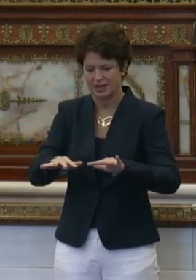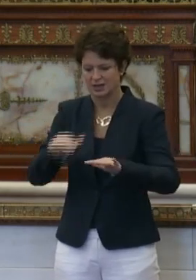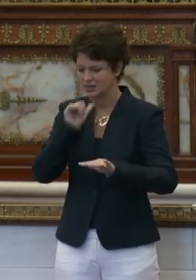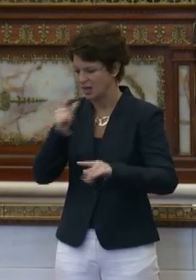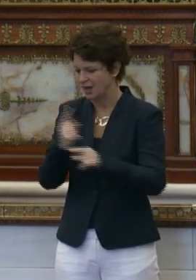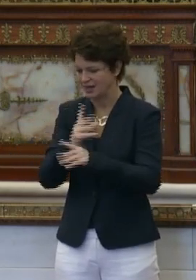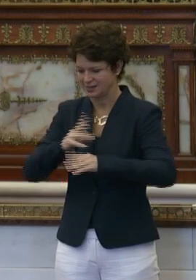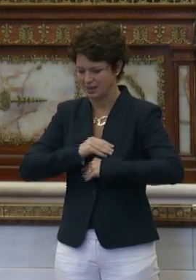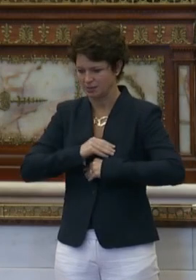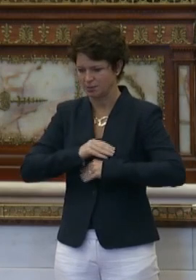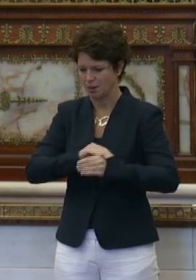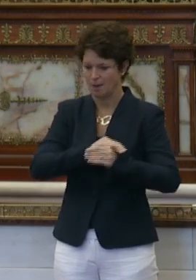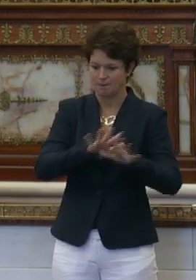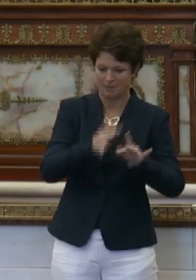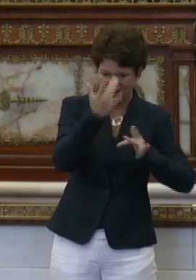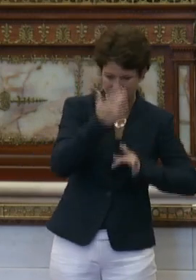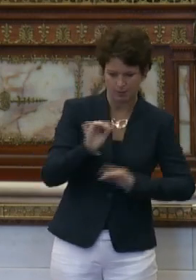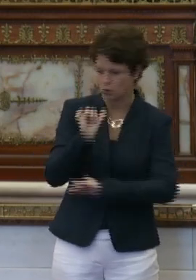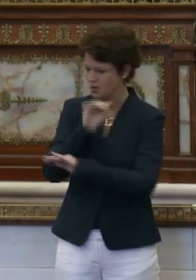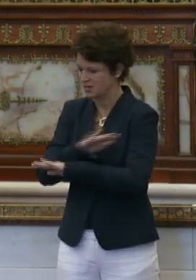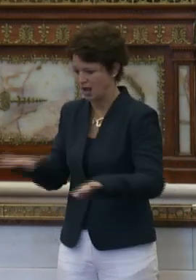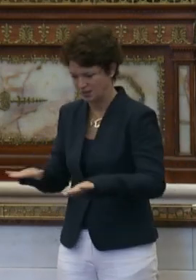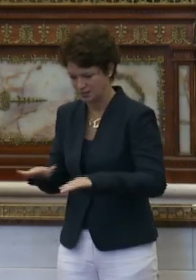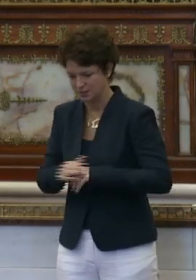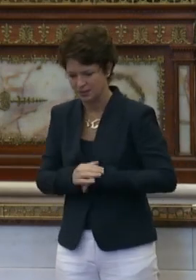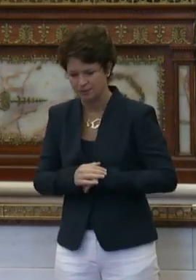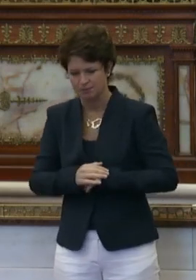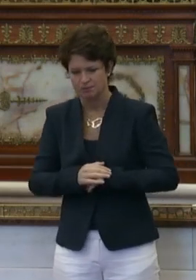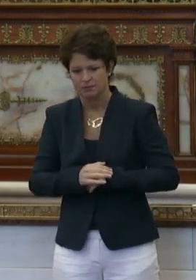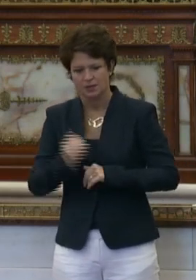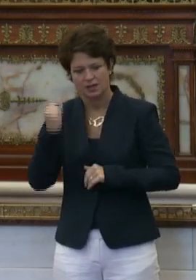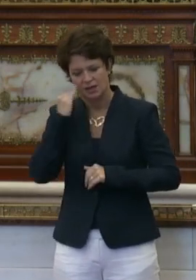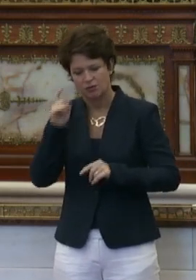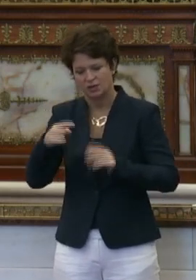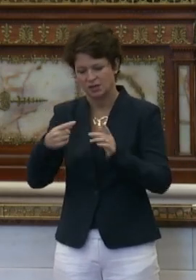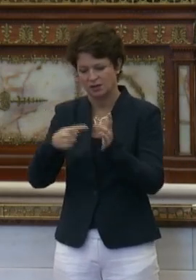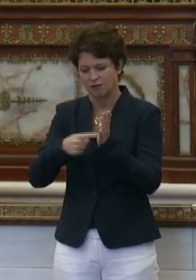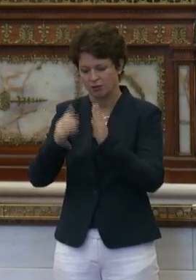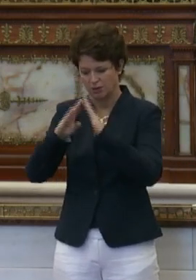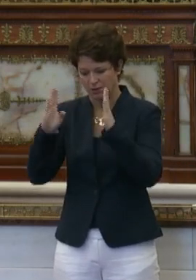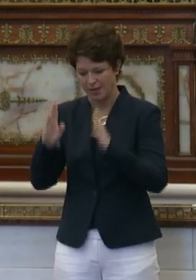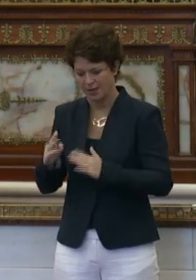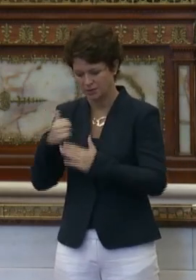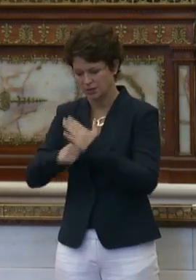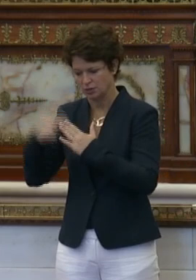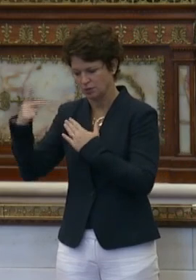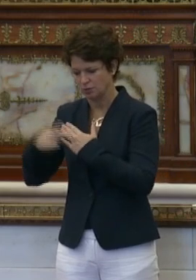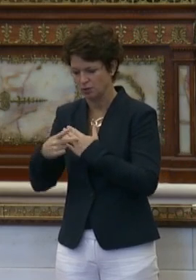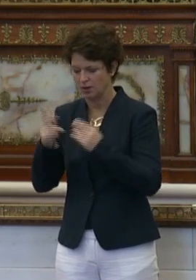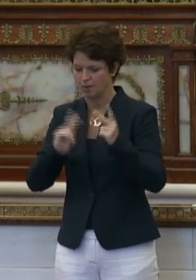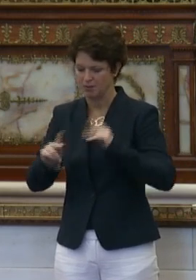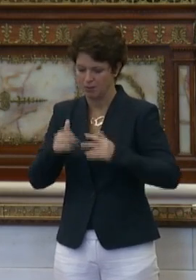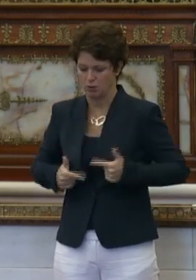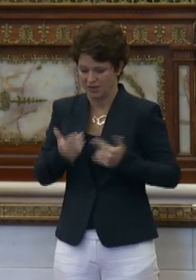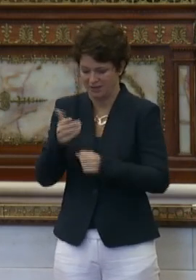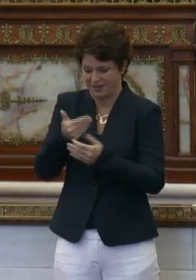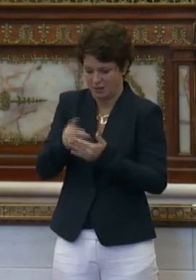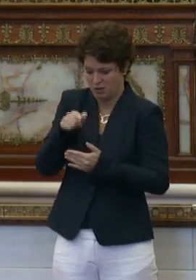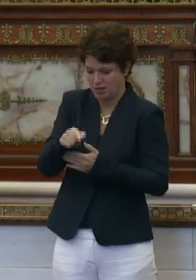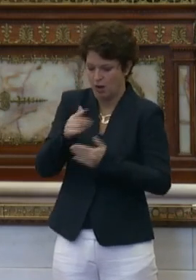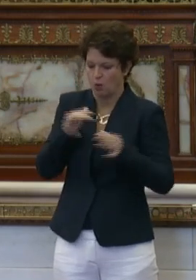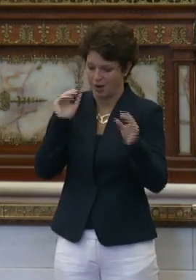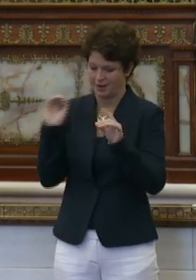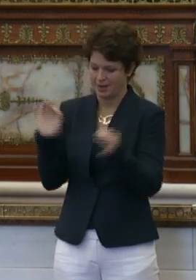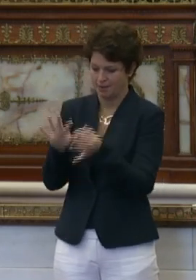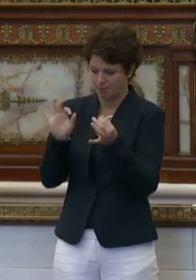unacceptable, pandemic or not. If indeed there will be an affordable housing component to this program, the neighbors would like to have input on how that will be defined,